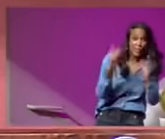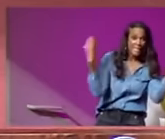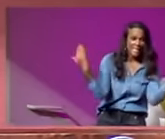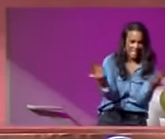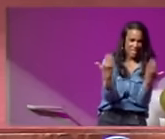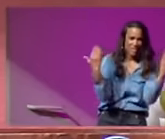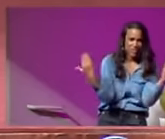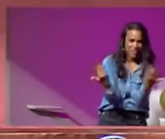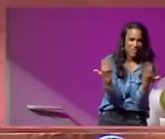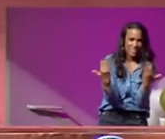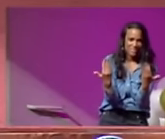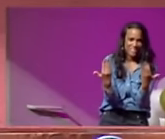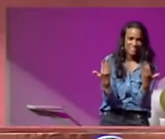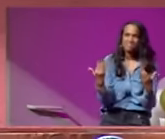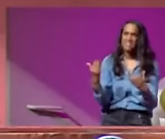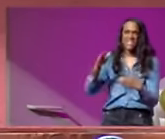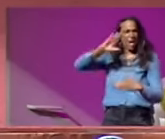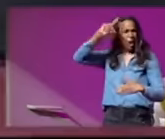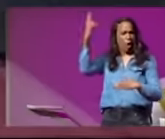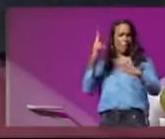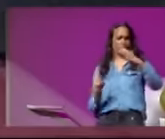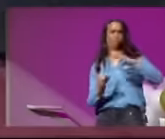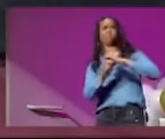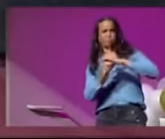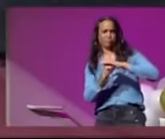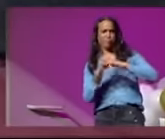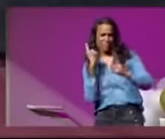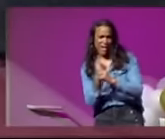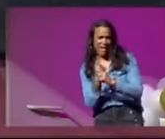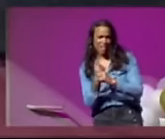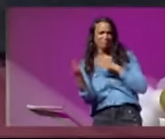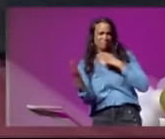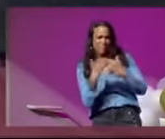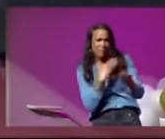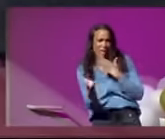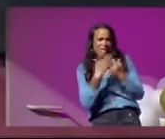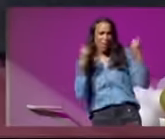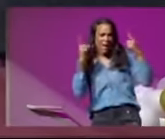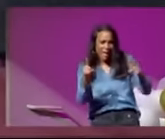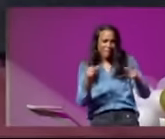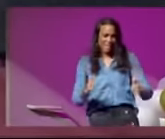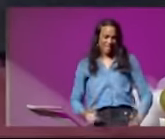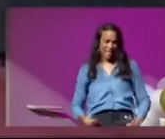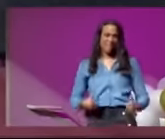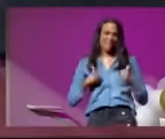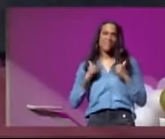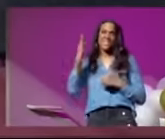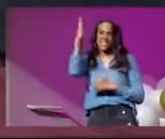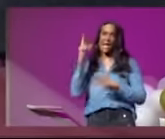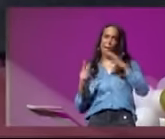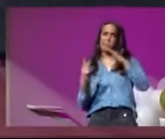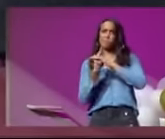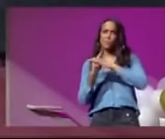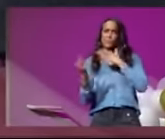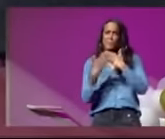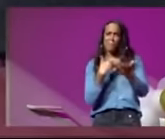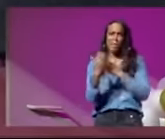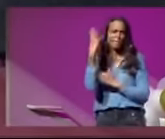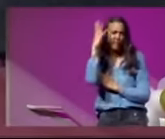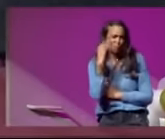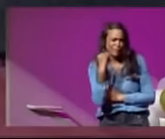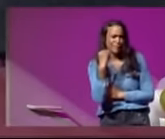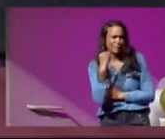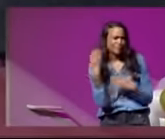has a perfect attendance record in that God has a way of coming through when you're going through.